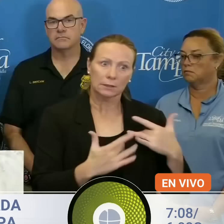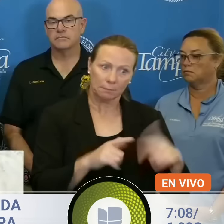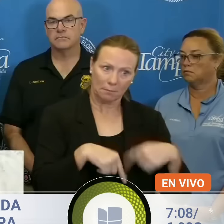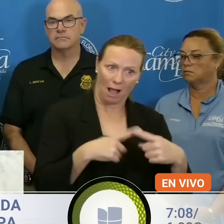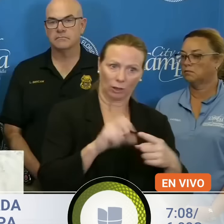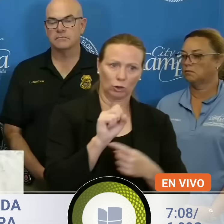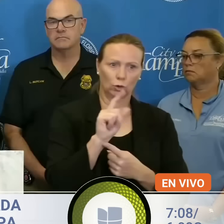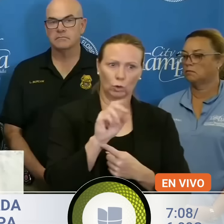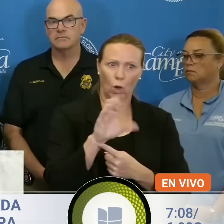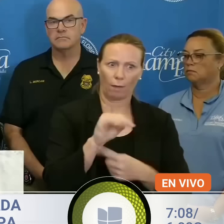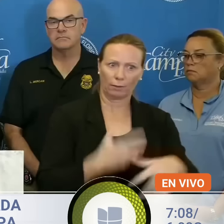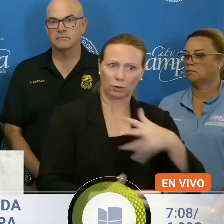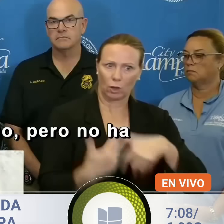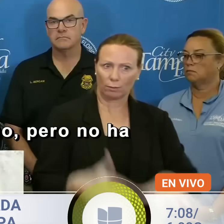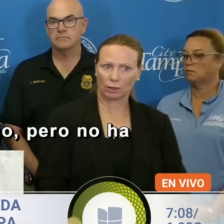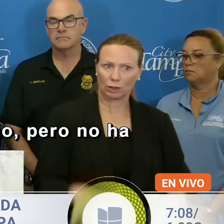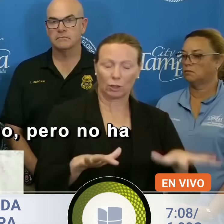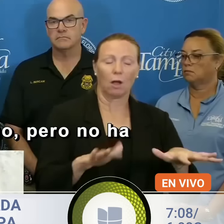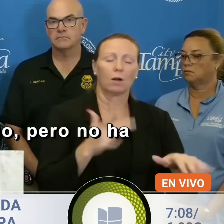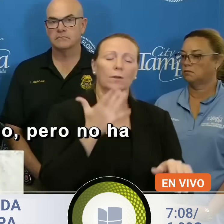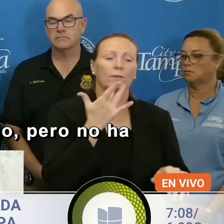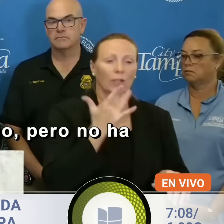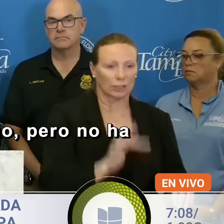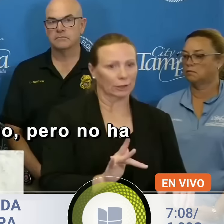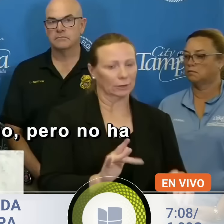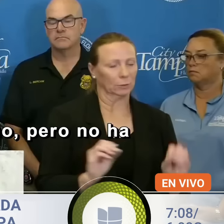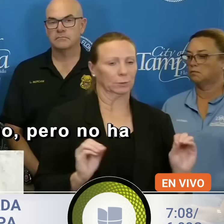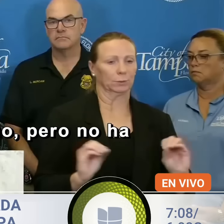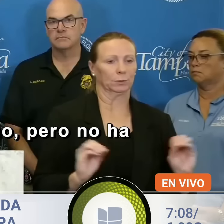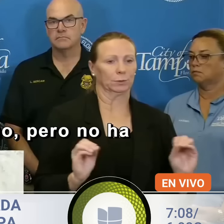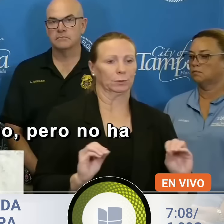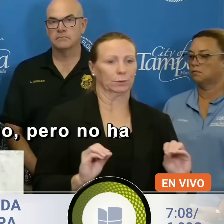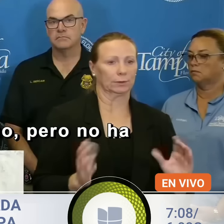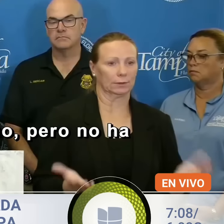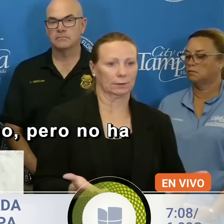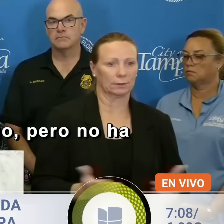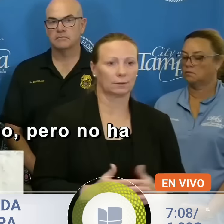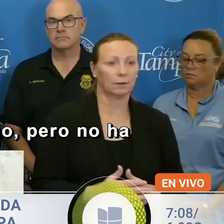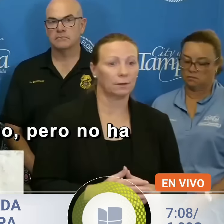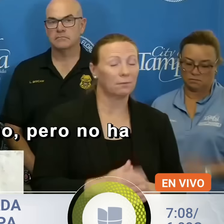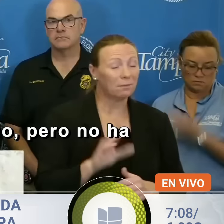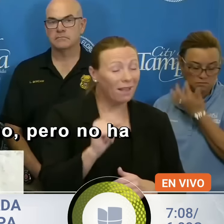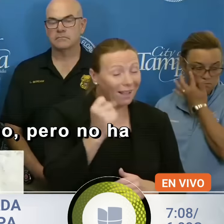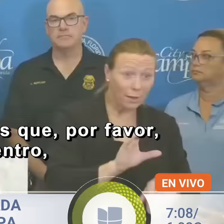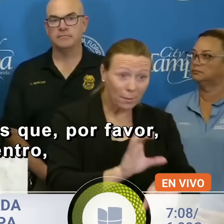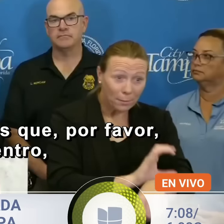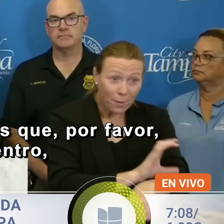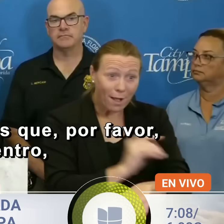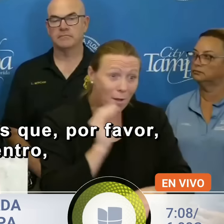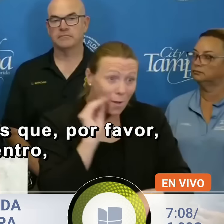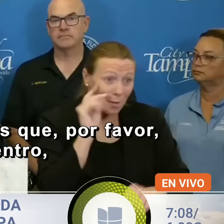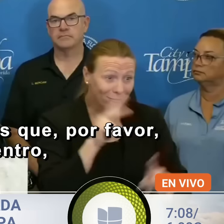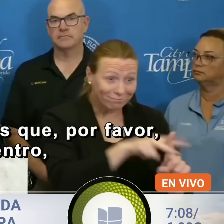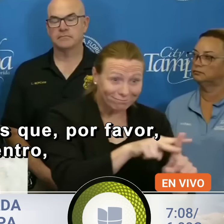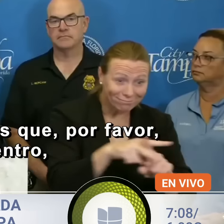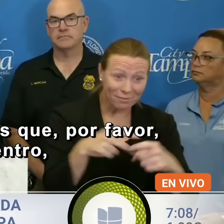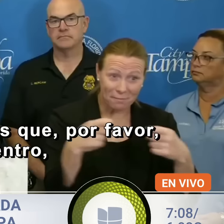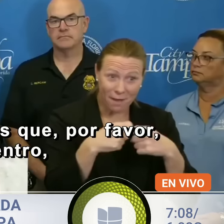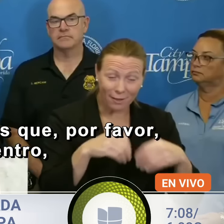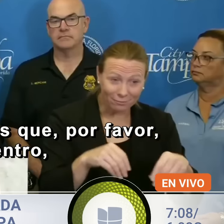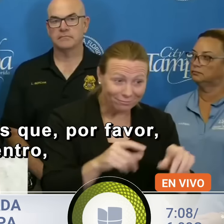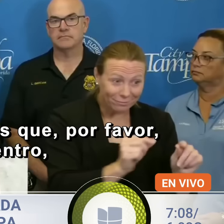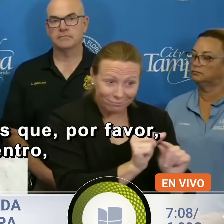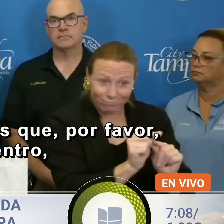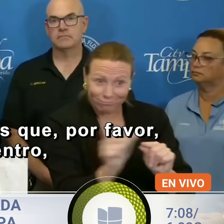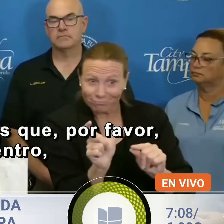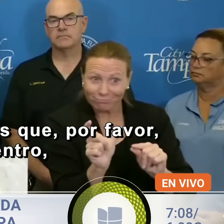so fortunately, we didn't see the peak of it, but it's not over. What we are asking